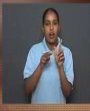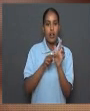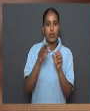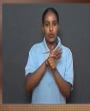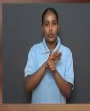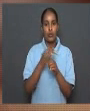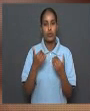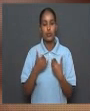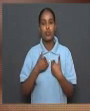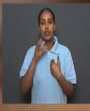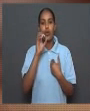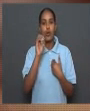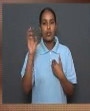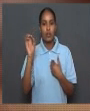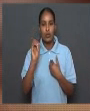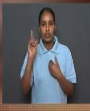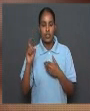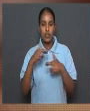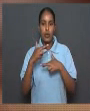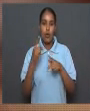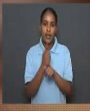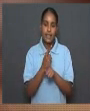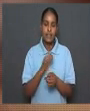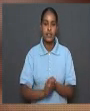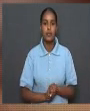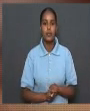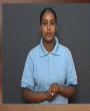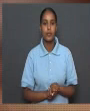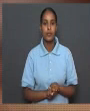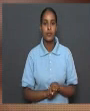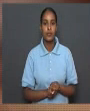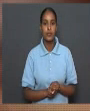is where oxidation occurs.